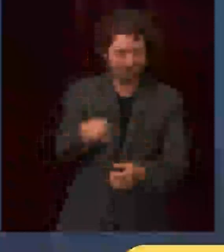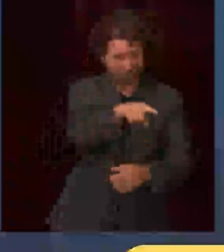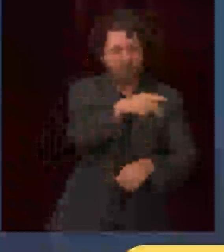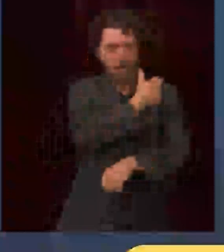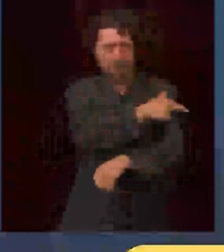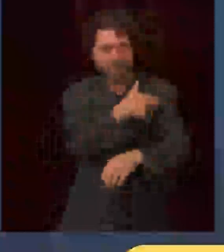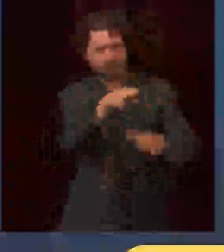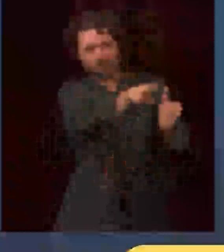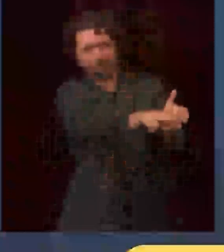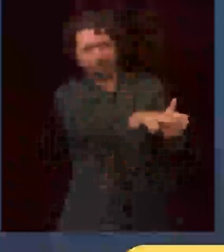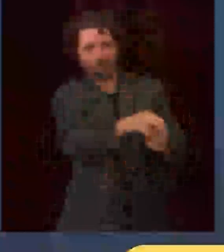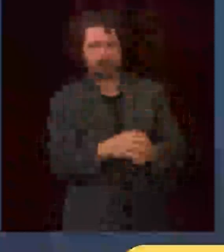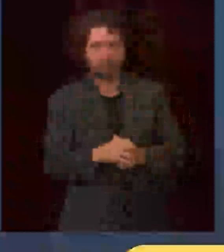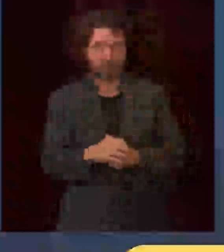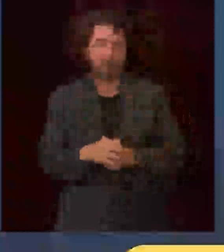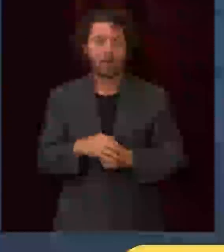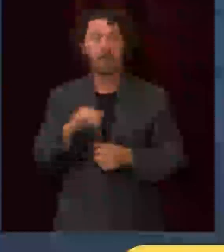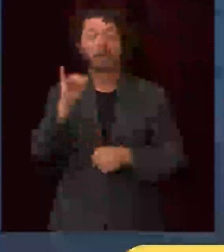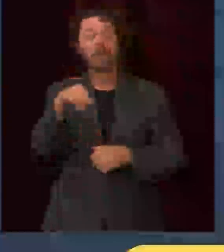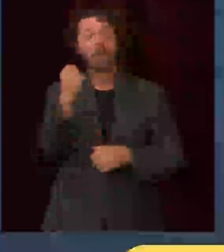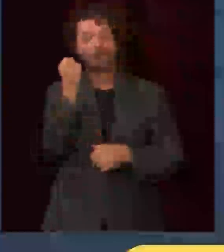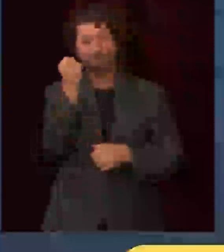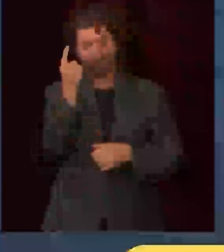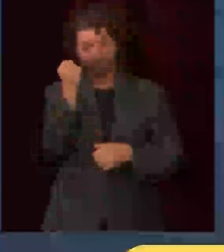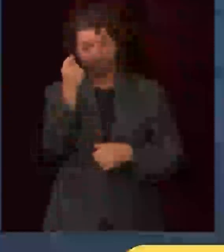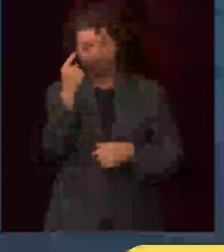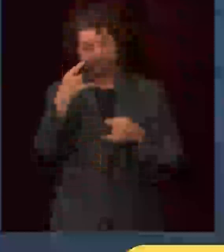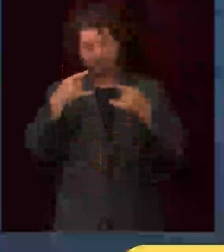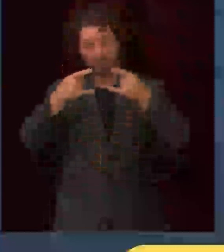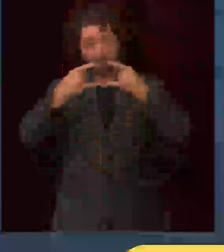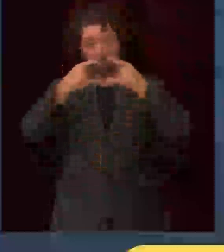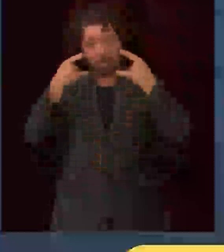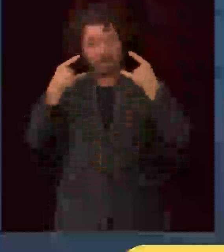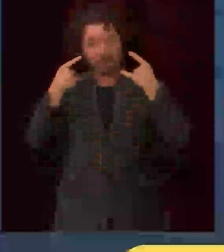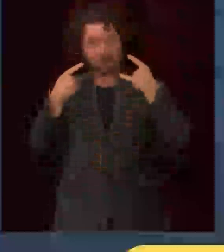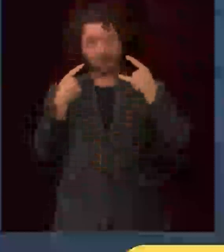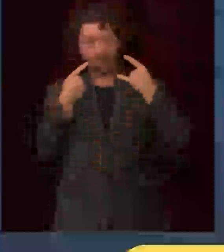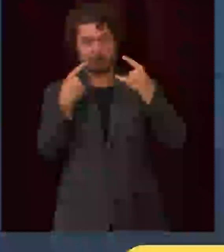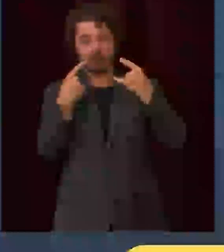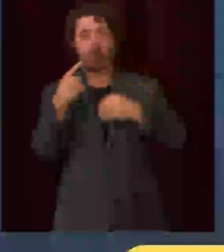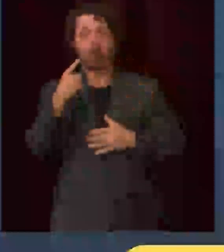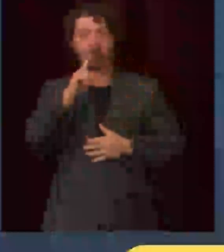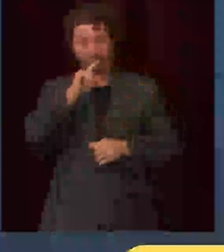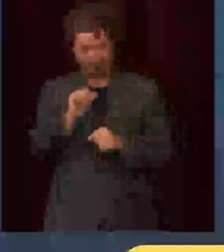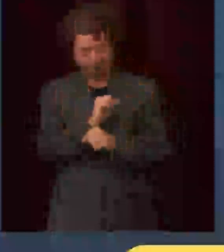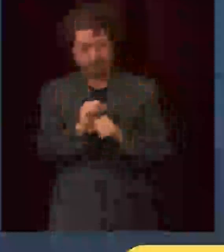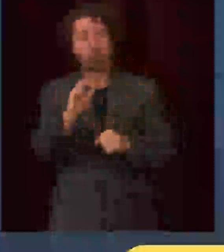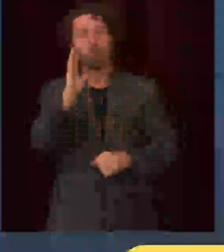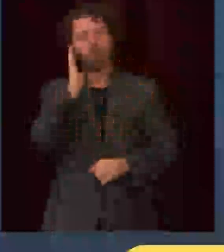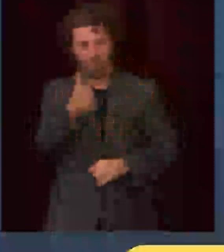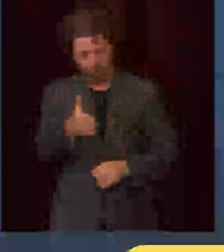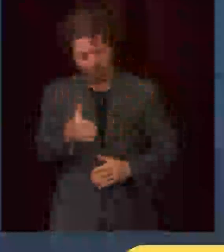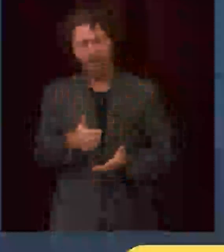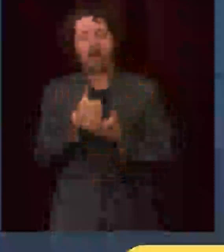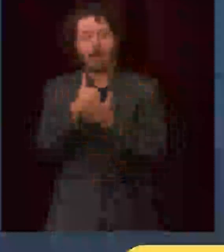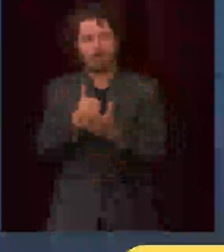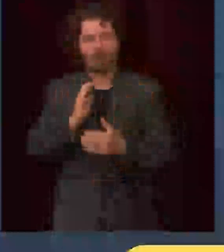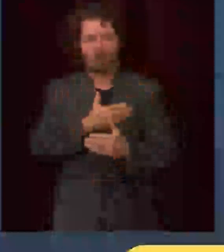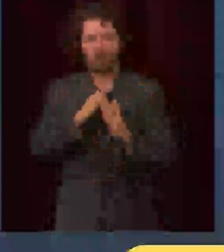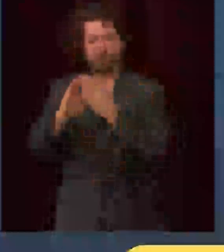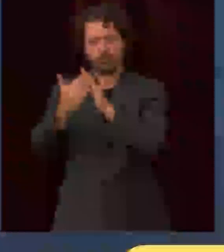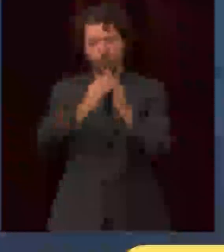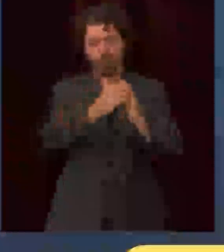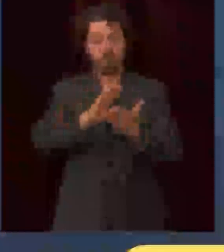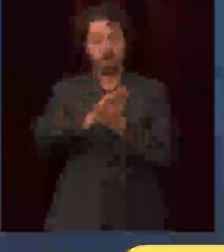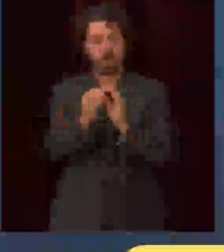it is the addition of the masking that's going to put our communities in safe positions as we